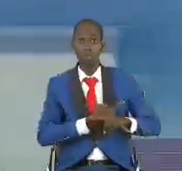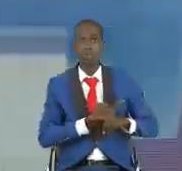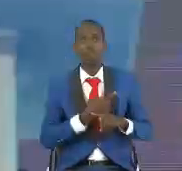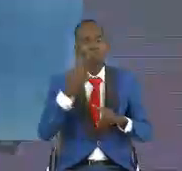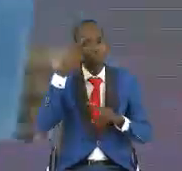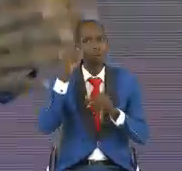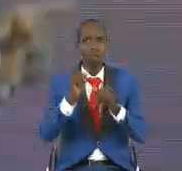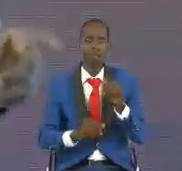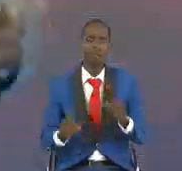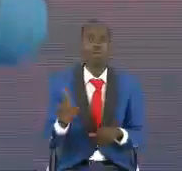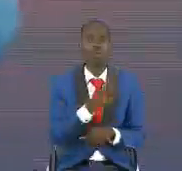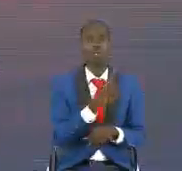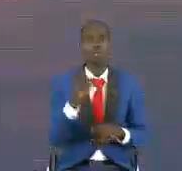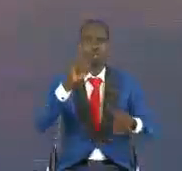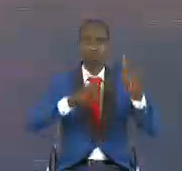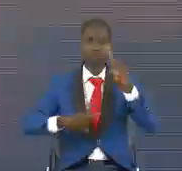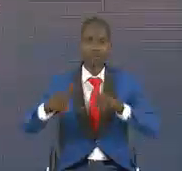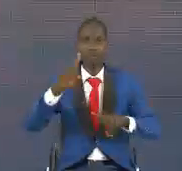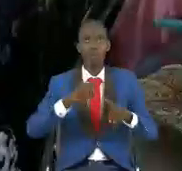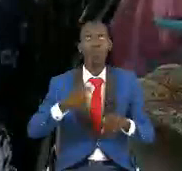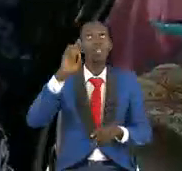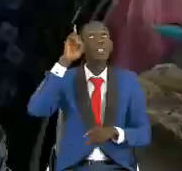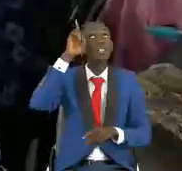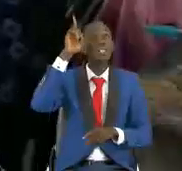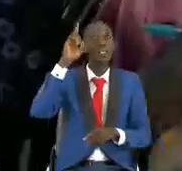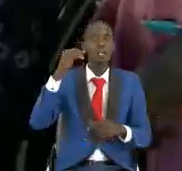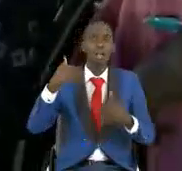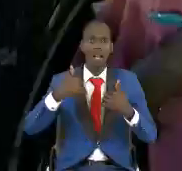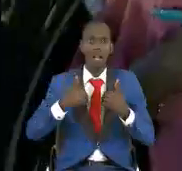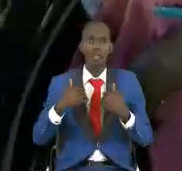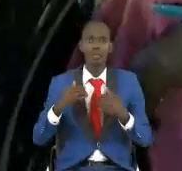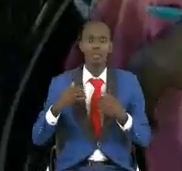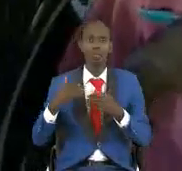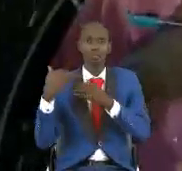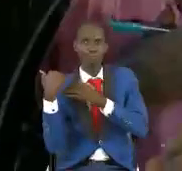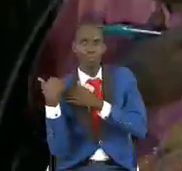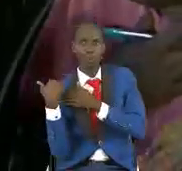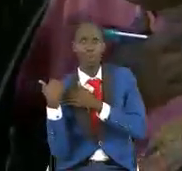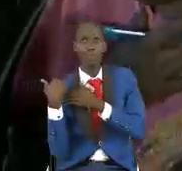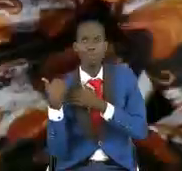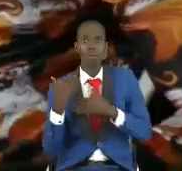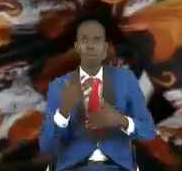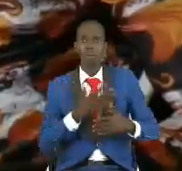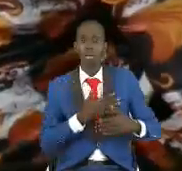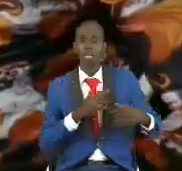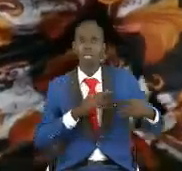make it personal. He has borne my griefs. Why don't you say that? He